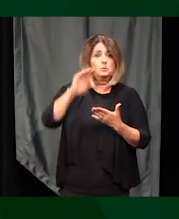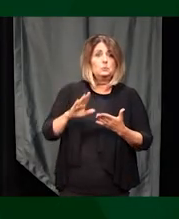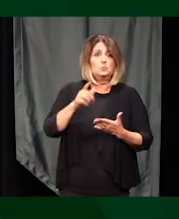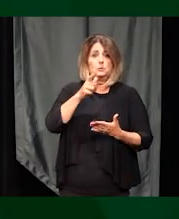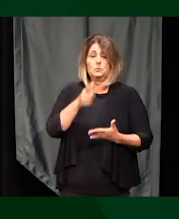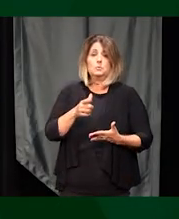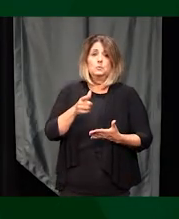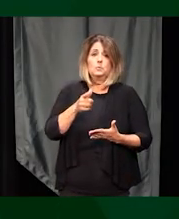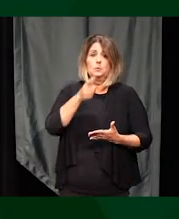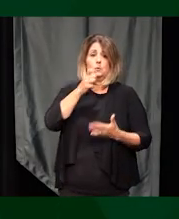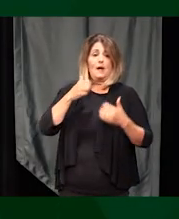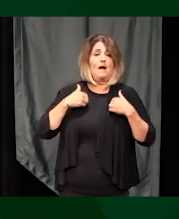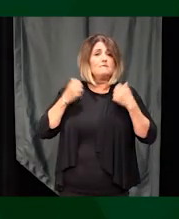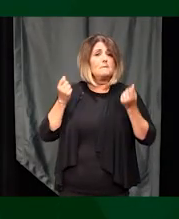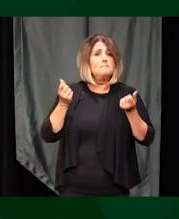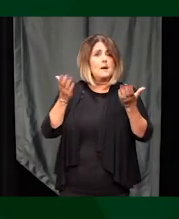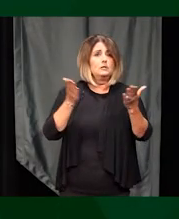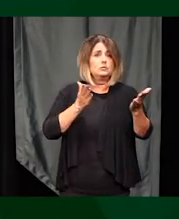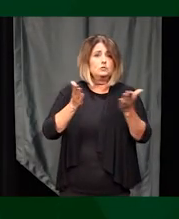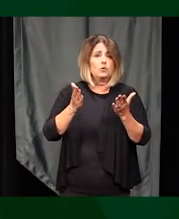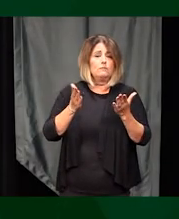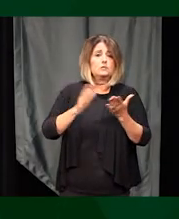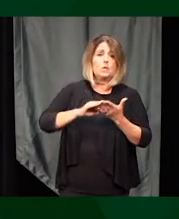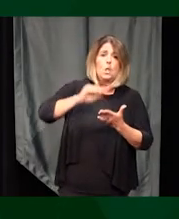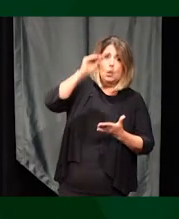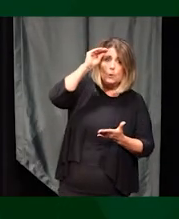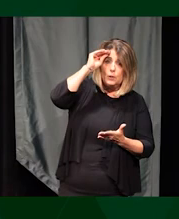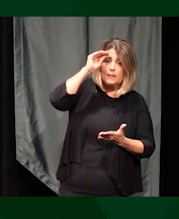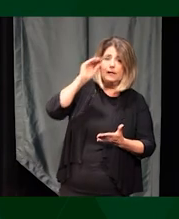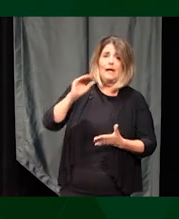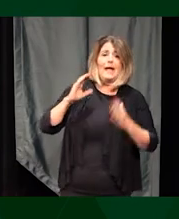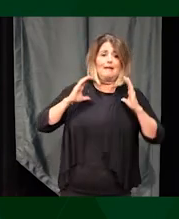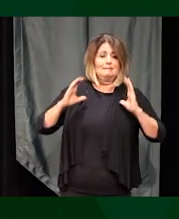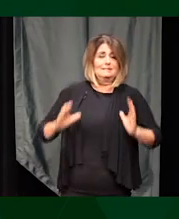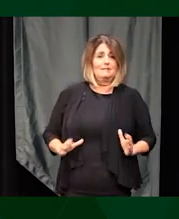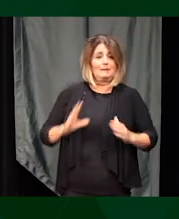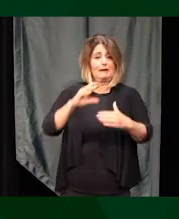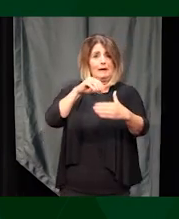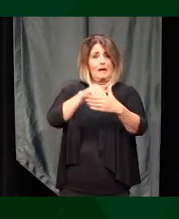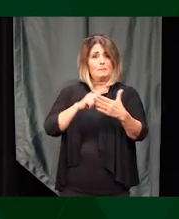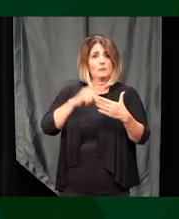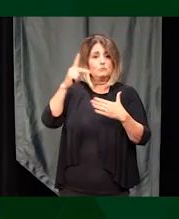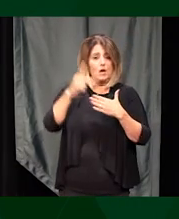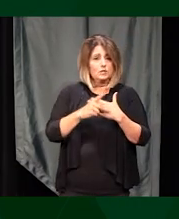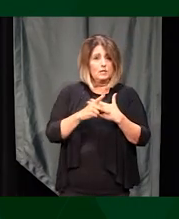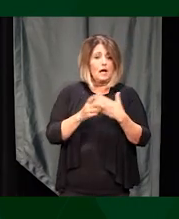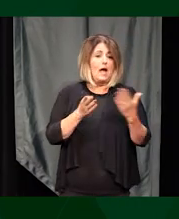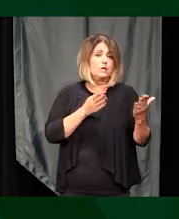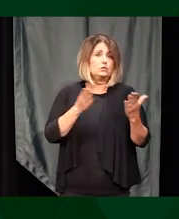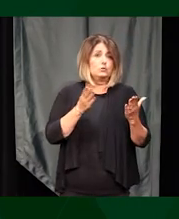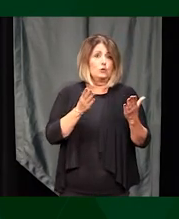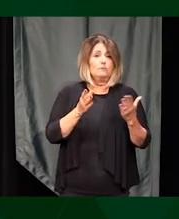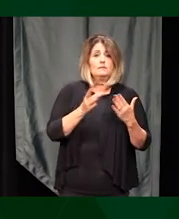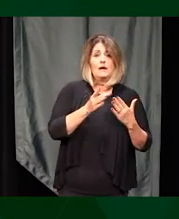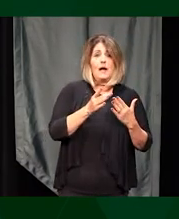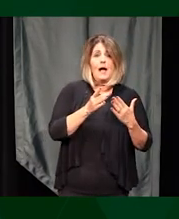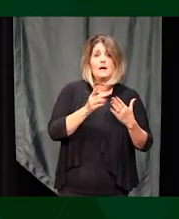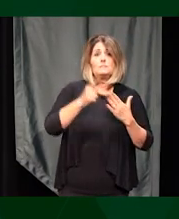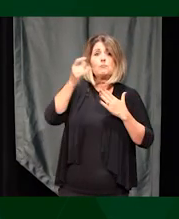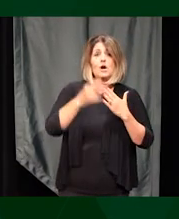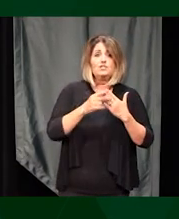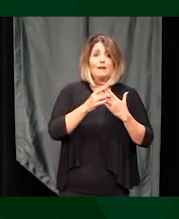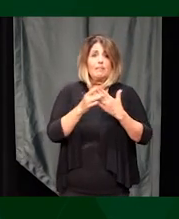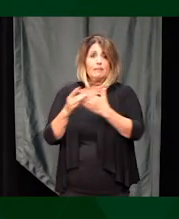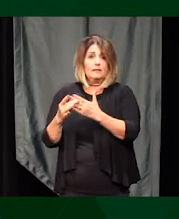Students who have performed a number of service learning and civic engagement projects and have served as project